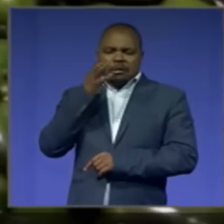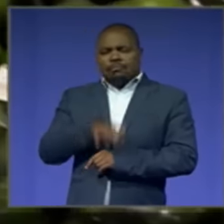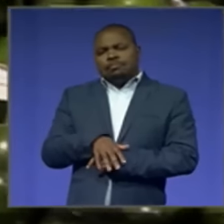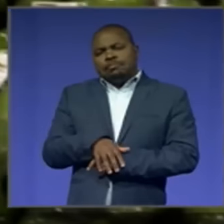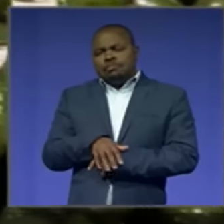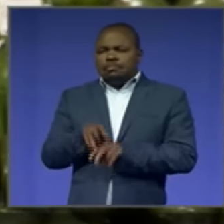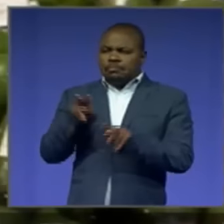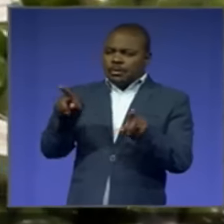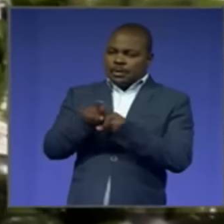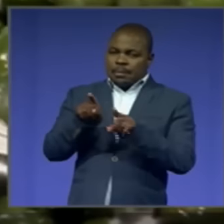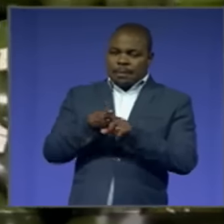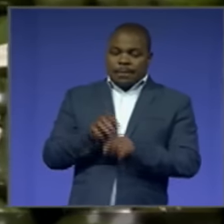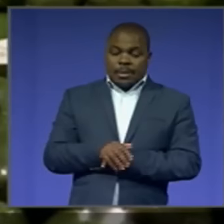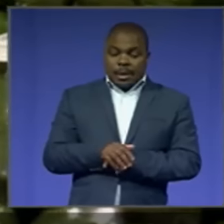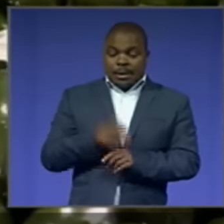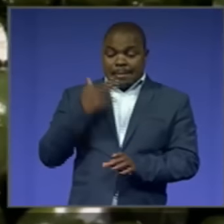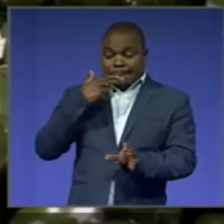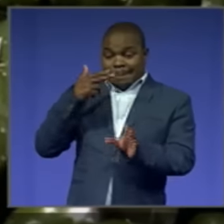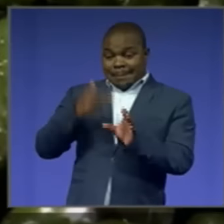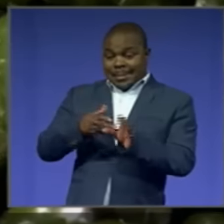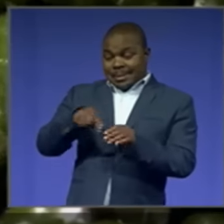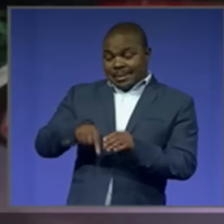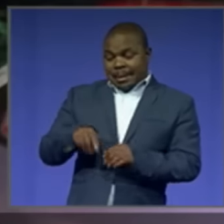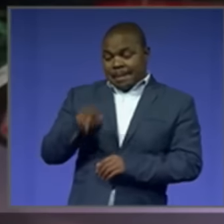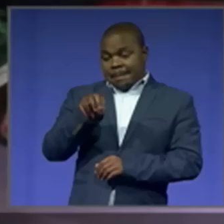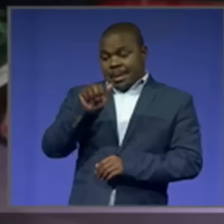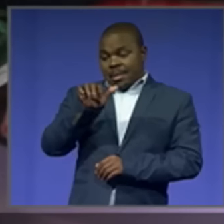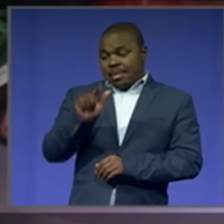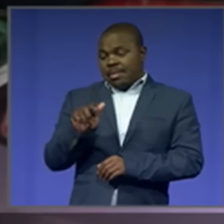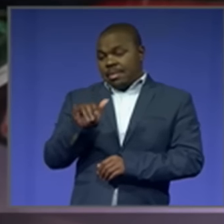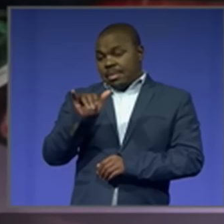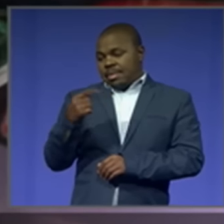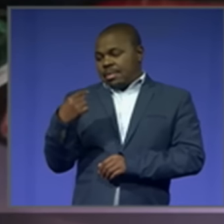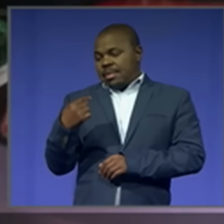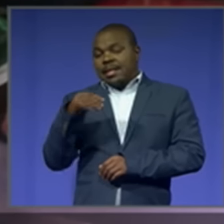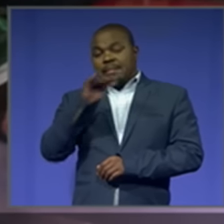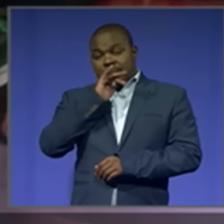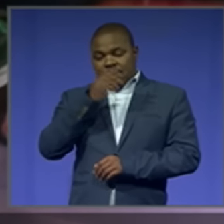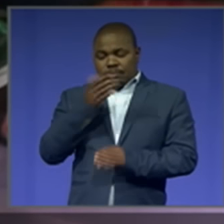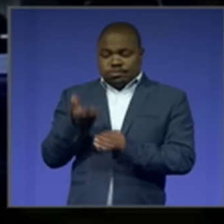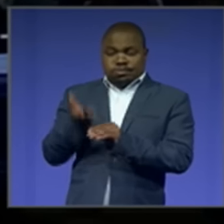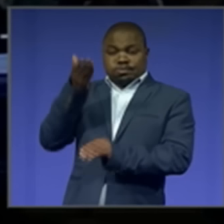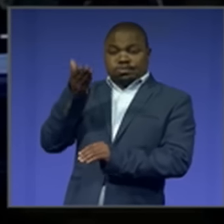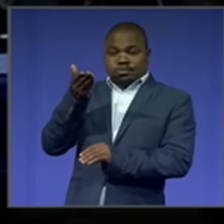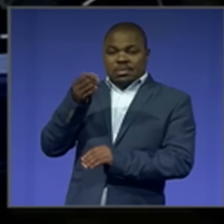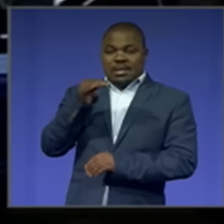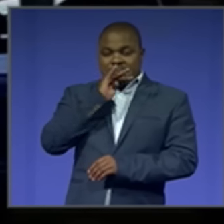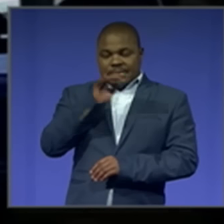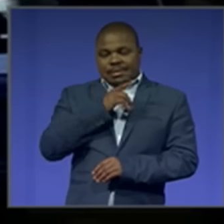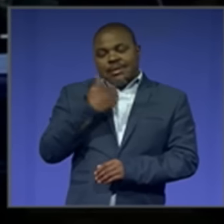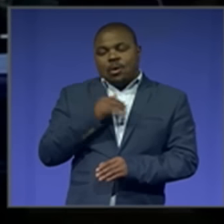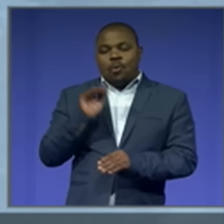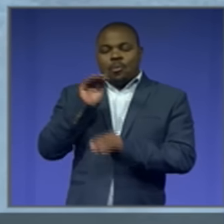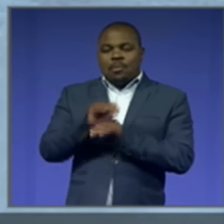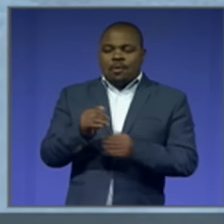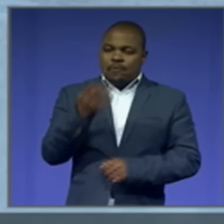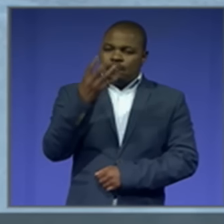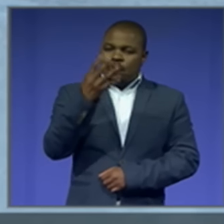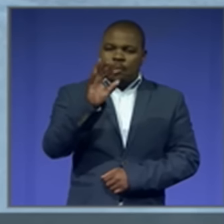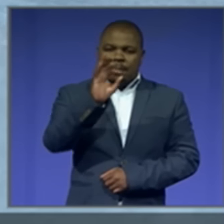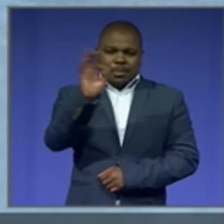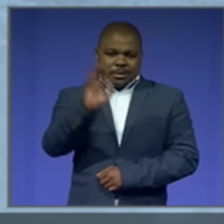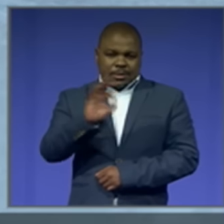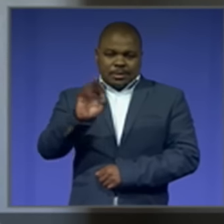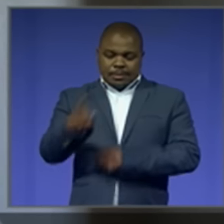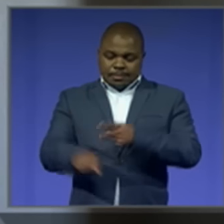was another significant petrol price hike in May, which suggests that May's CPI inflation could be beyond 4%. And then there are the